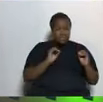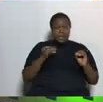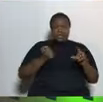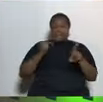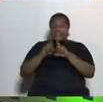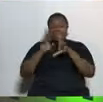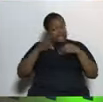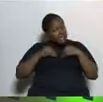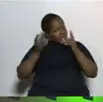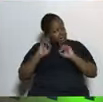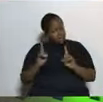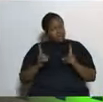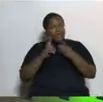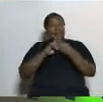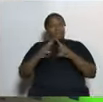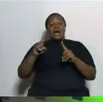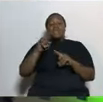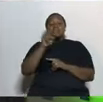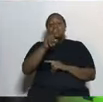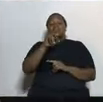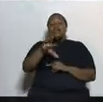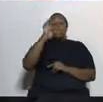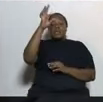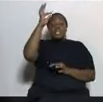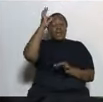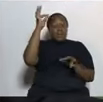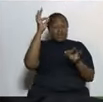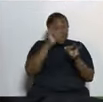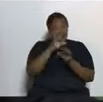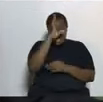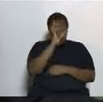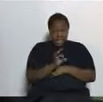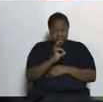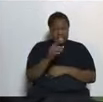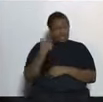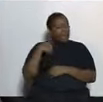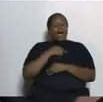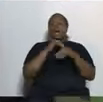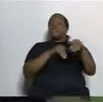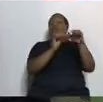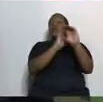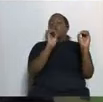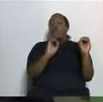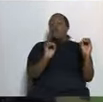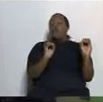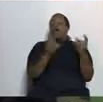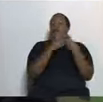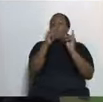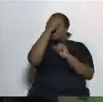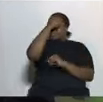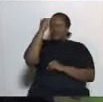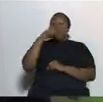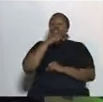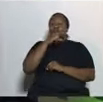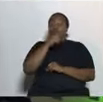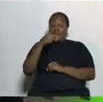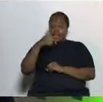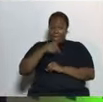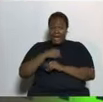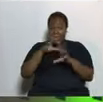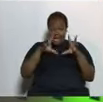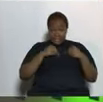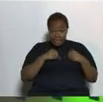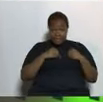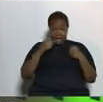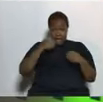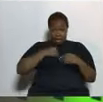not take faith seriously, we never would have made the commitment. Because he did, I was baptized next, then